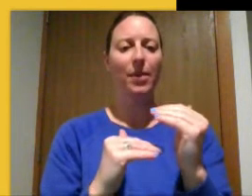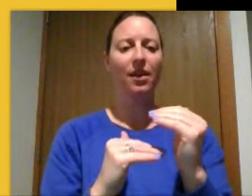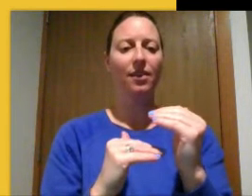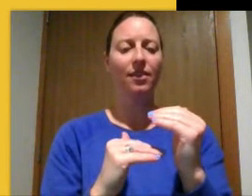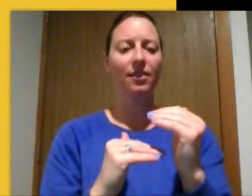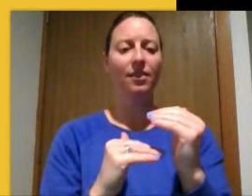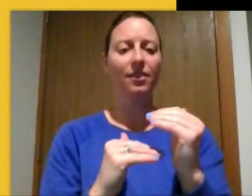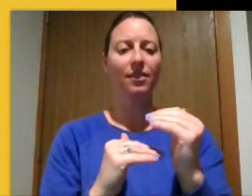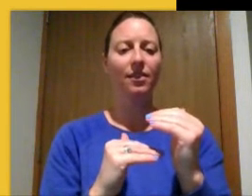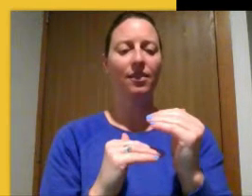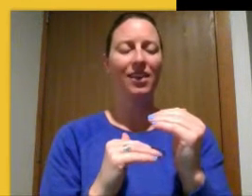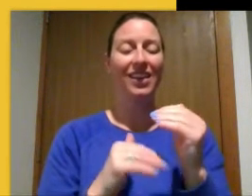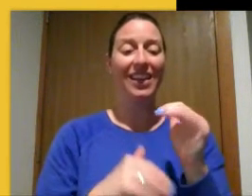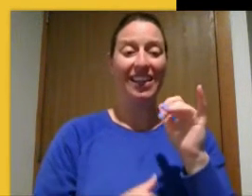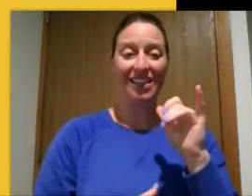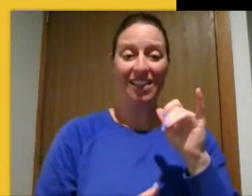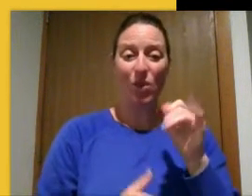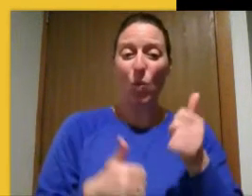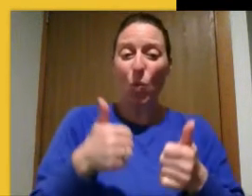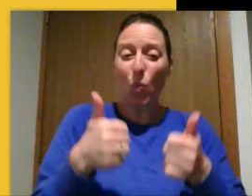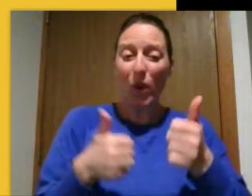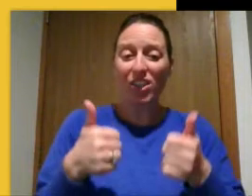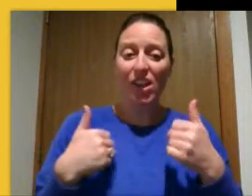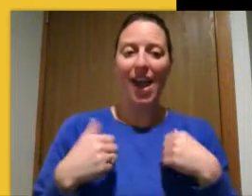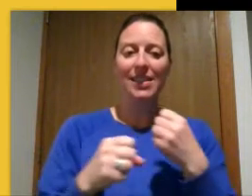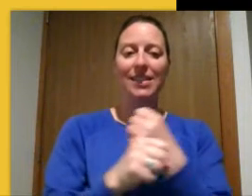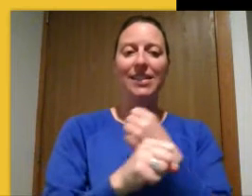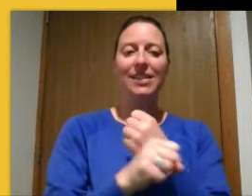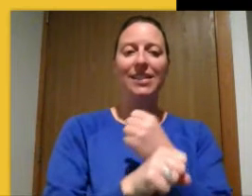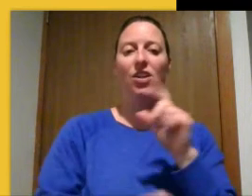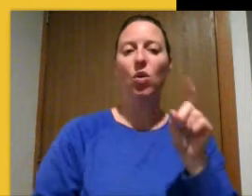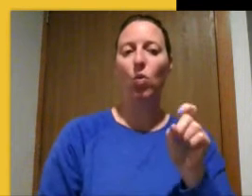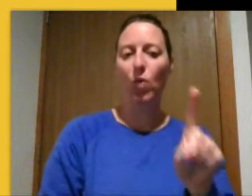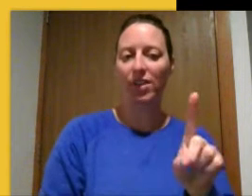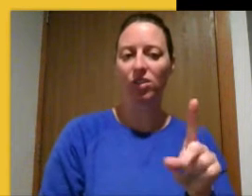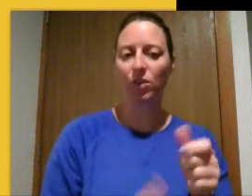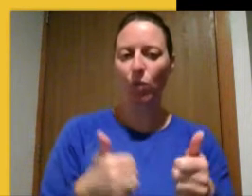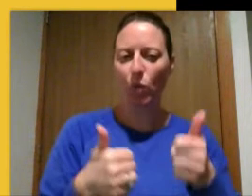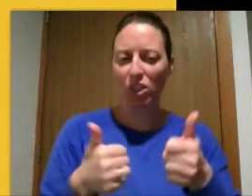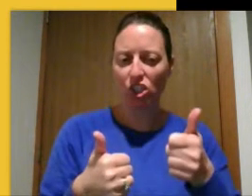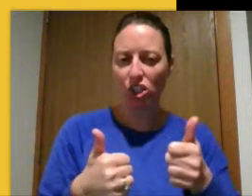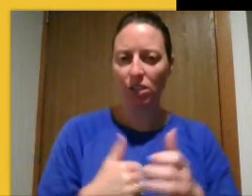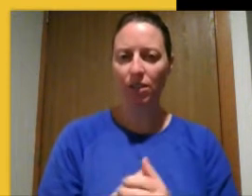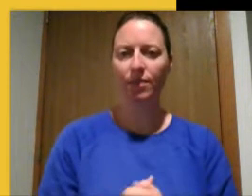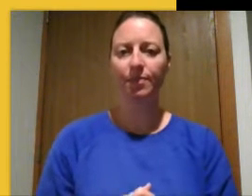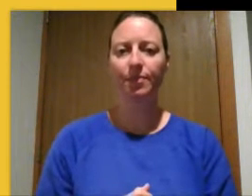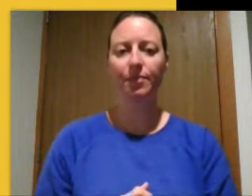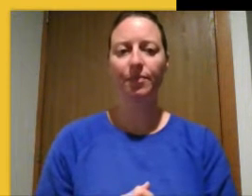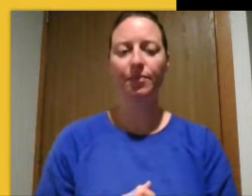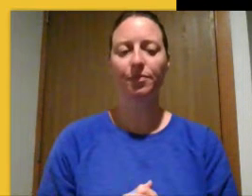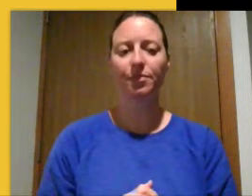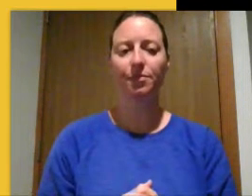a statistical question? Who is correct in asking a statistical question?